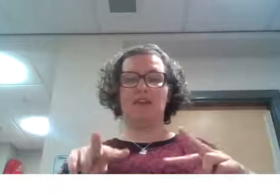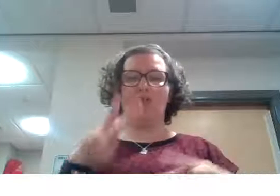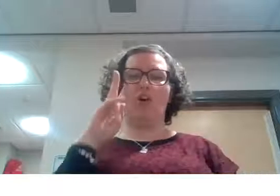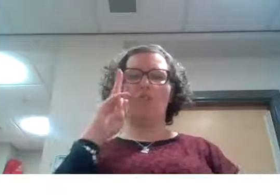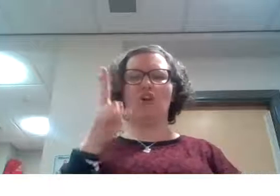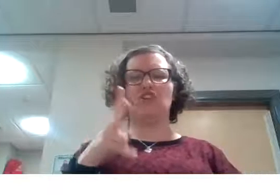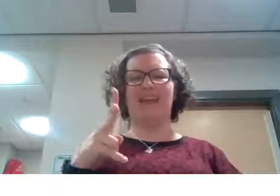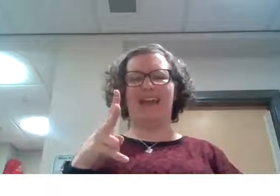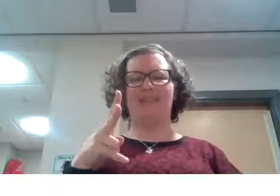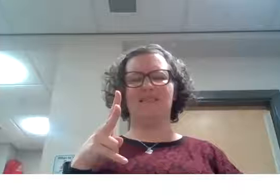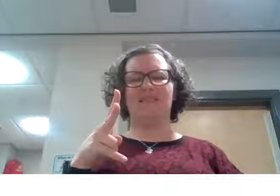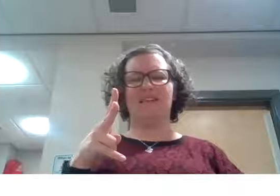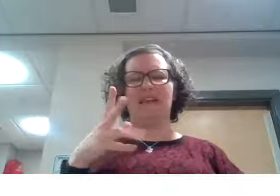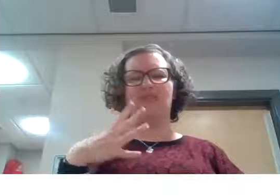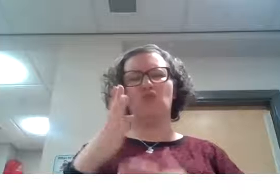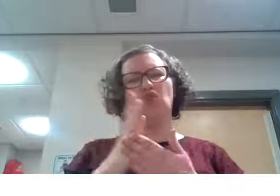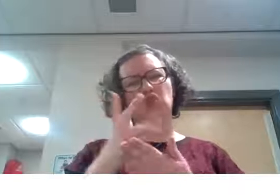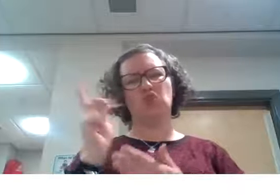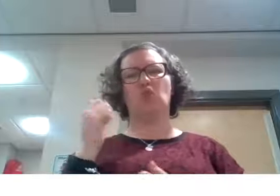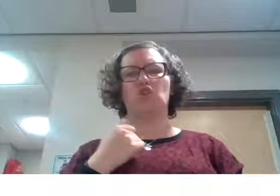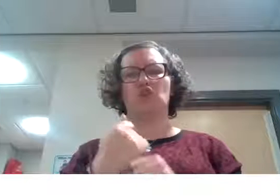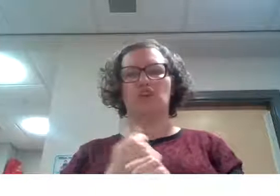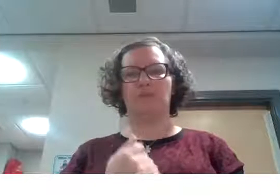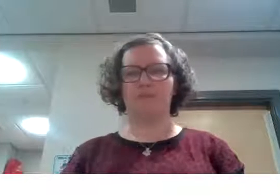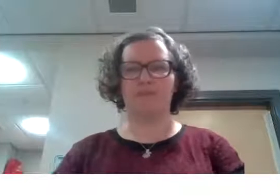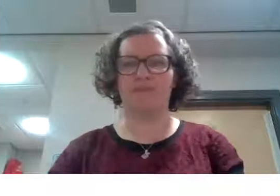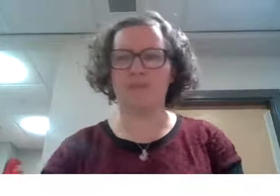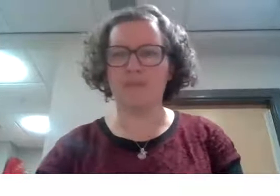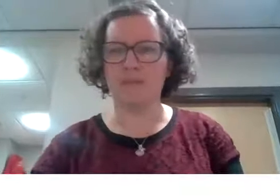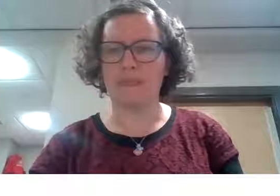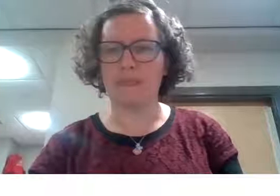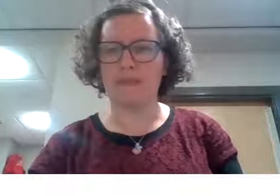the video and watch it again if you're not sure what to do.